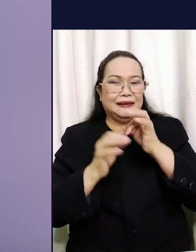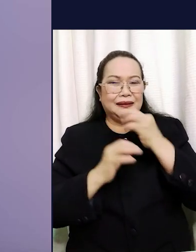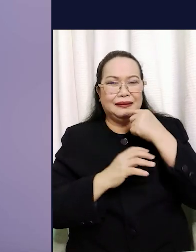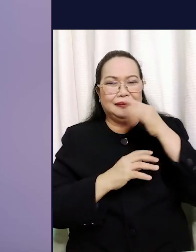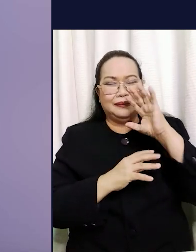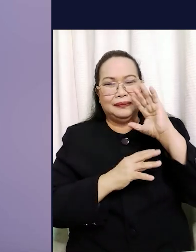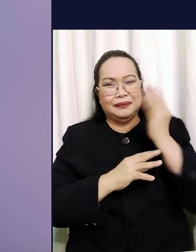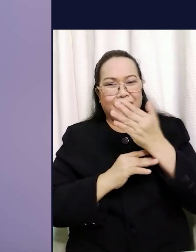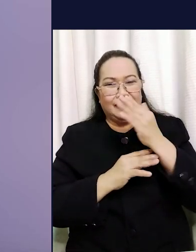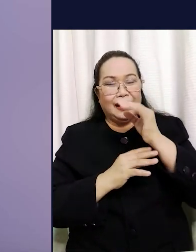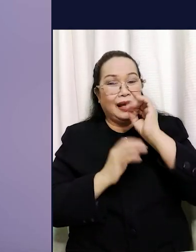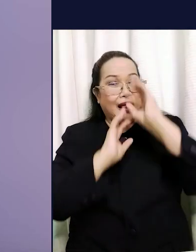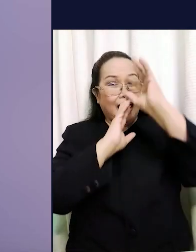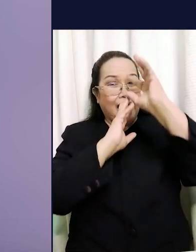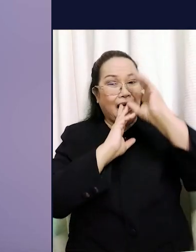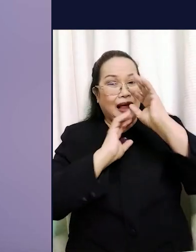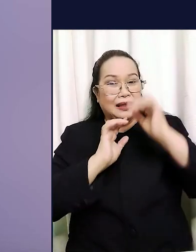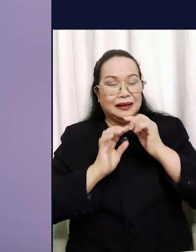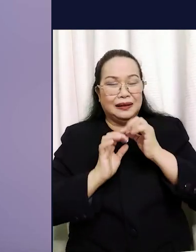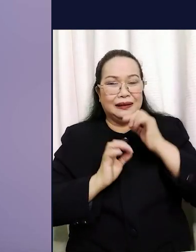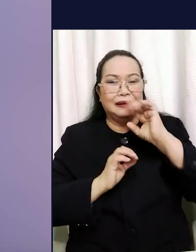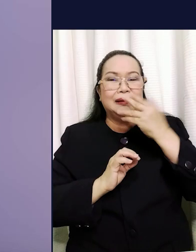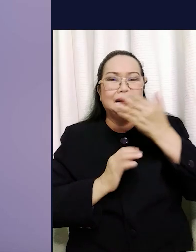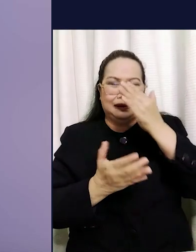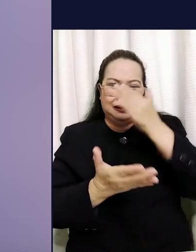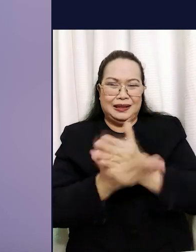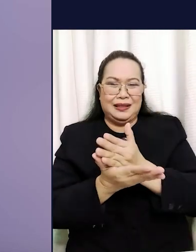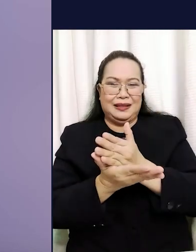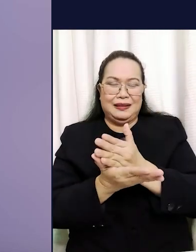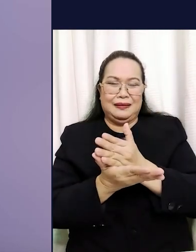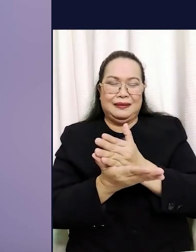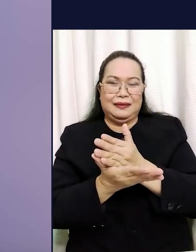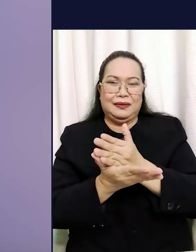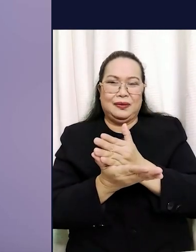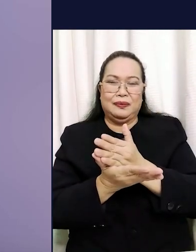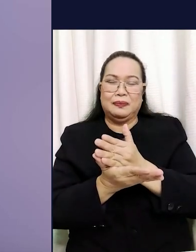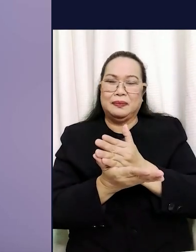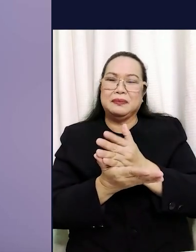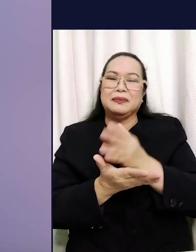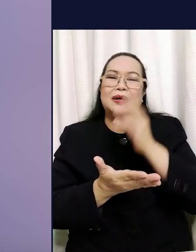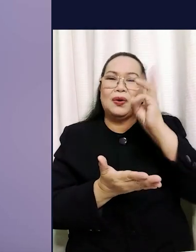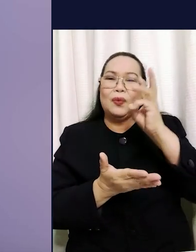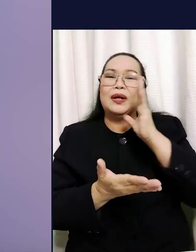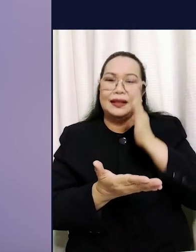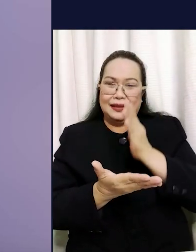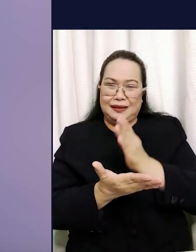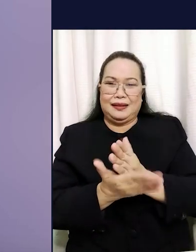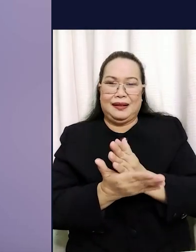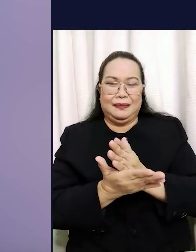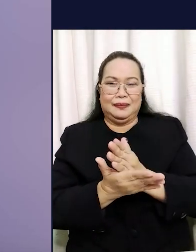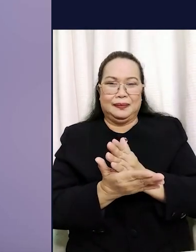to cease, or tongues shall automatically cease of